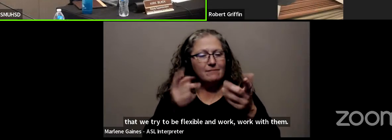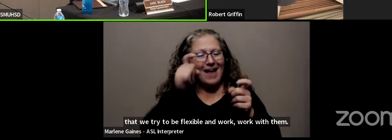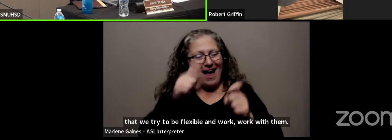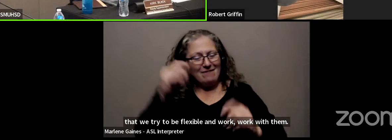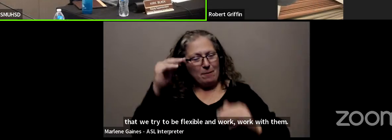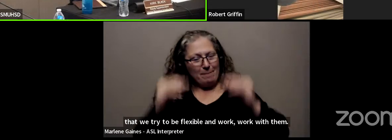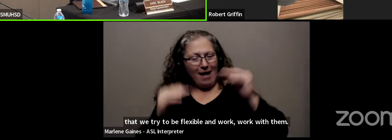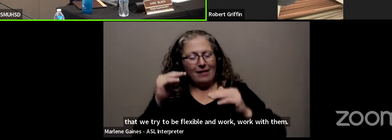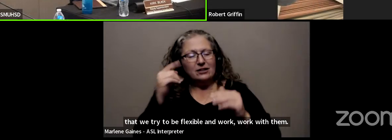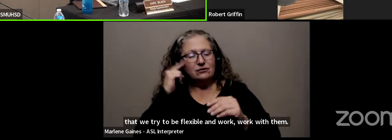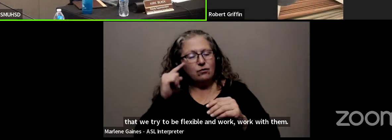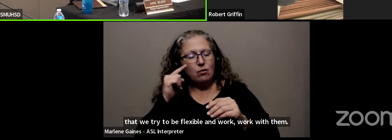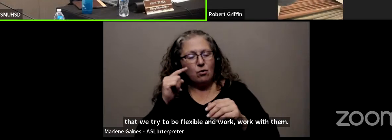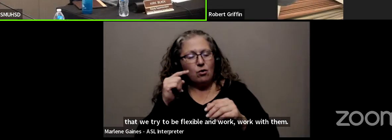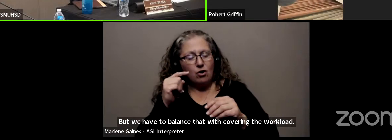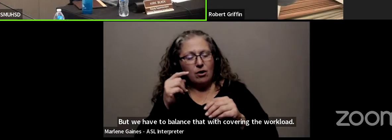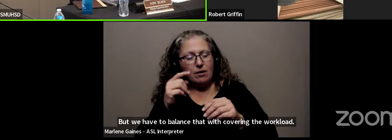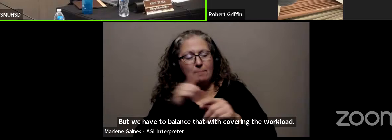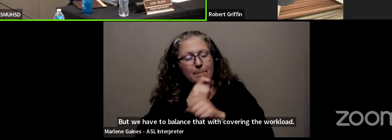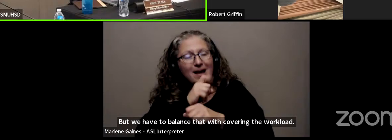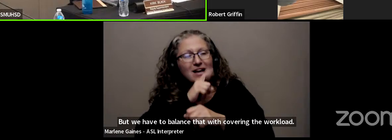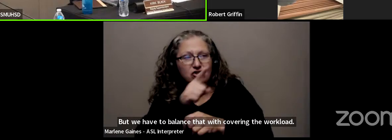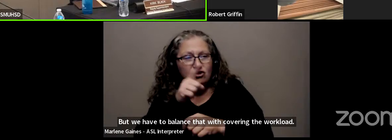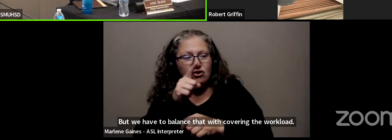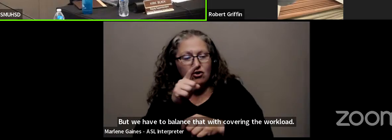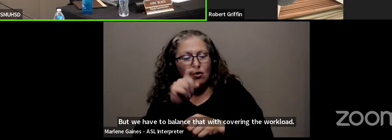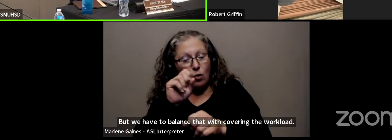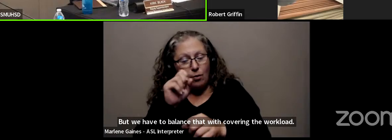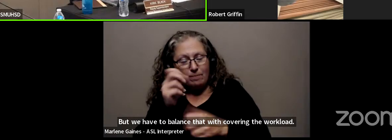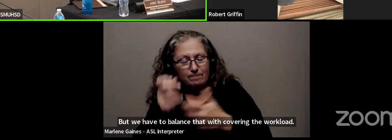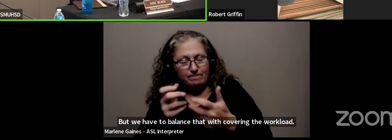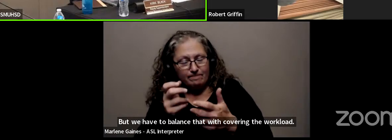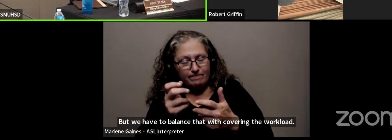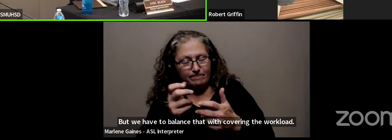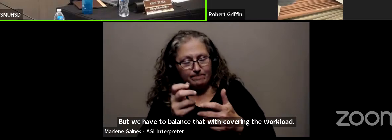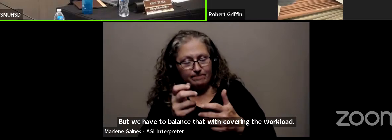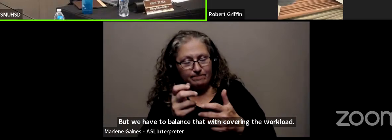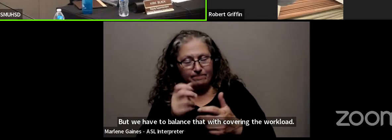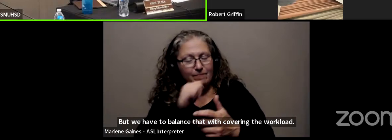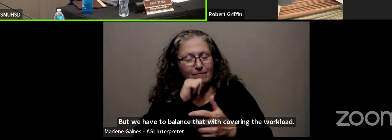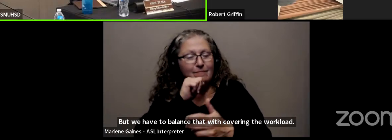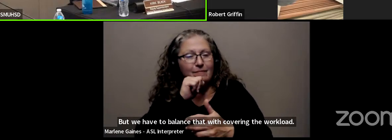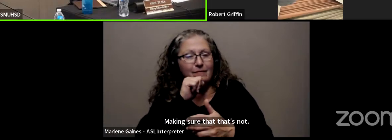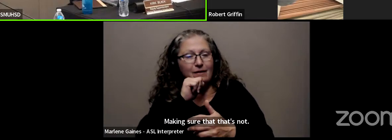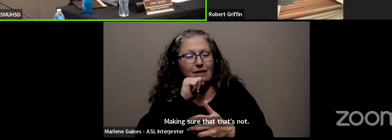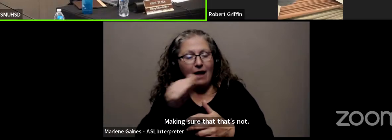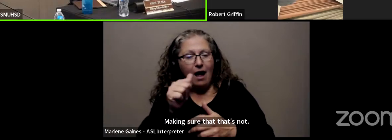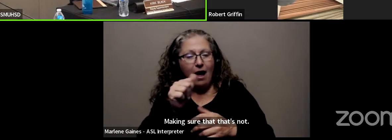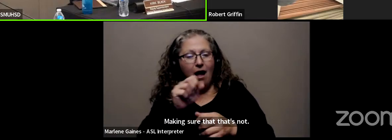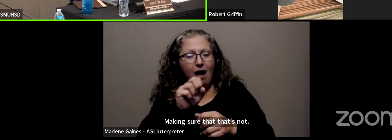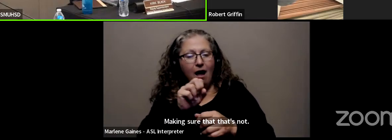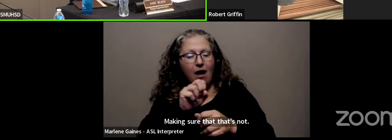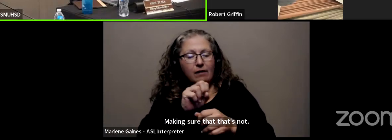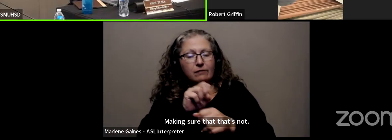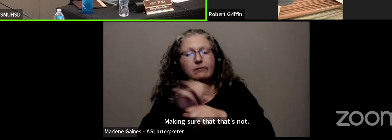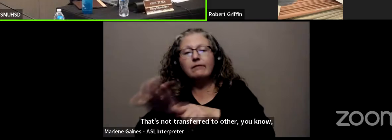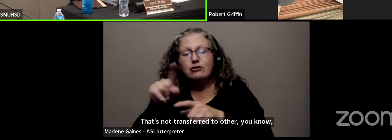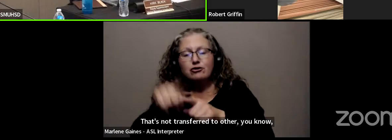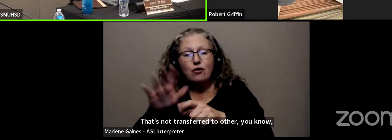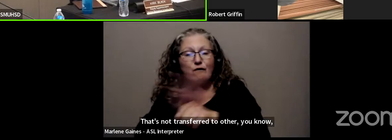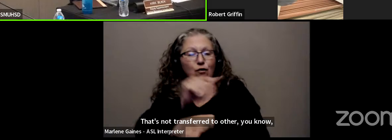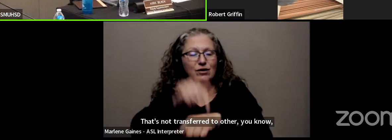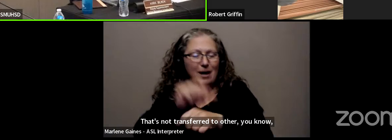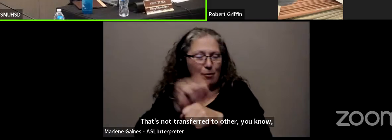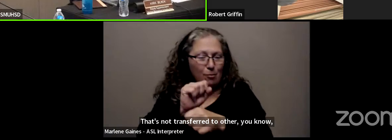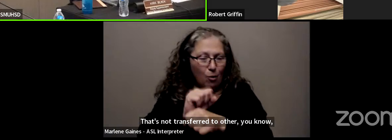that with covering the workload, making sure that that's not transferred to other, full-time employees, and that we